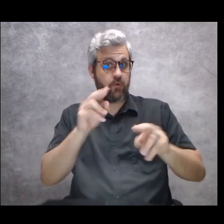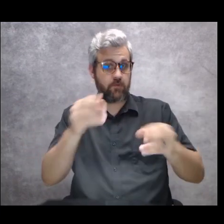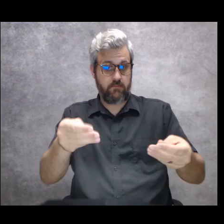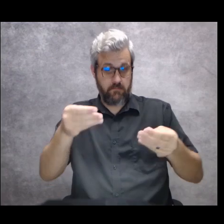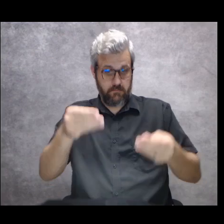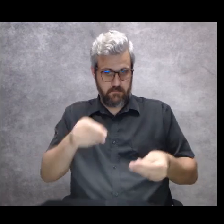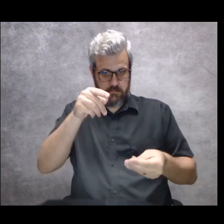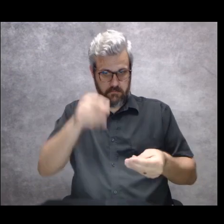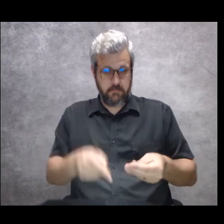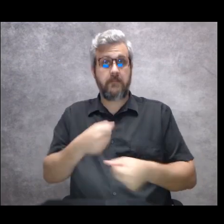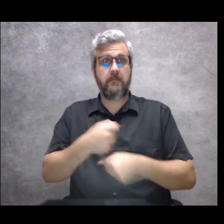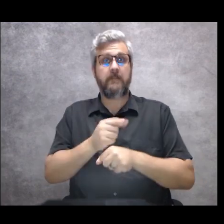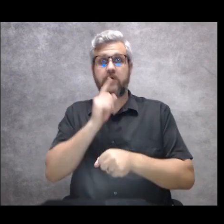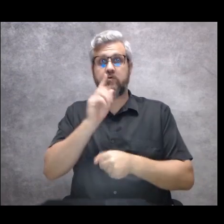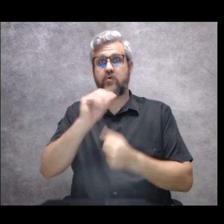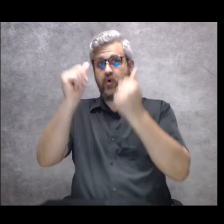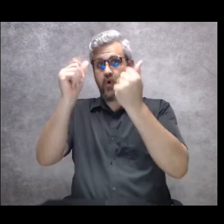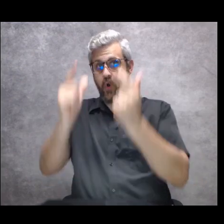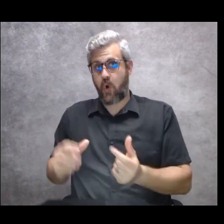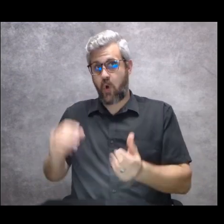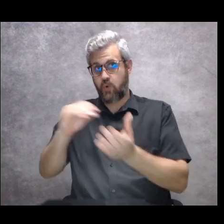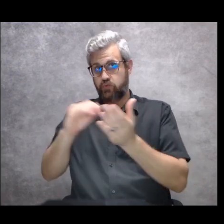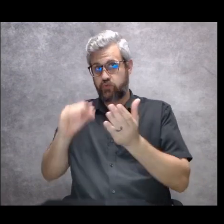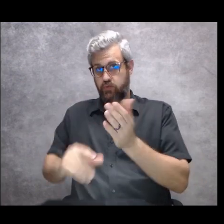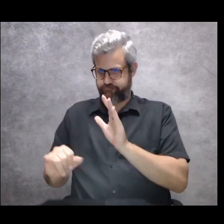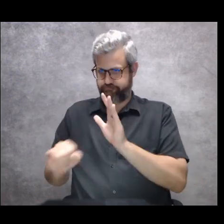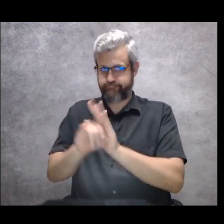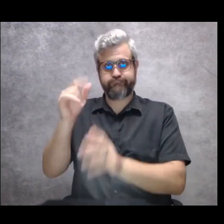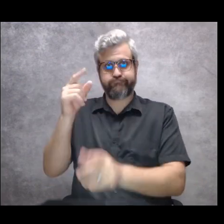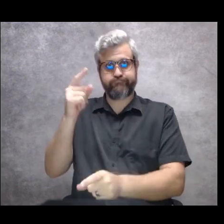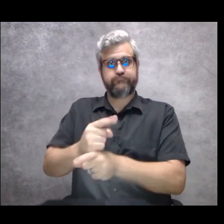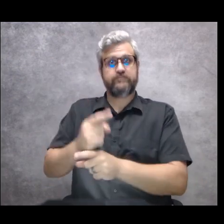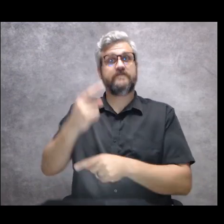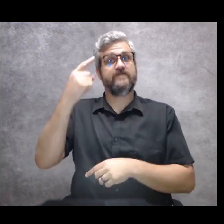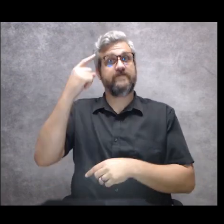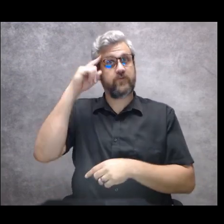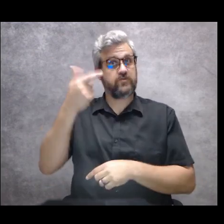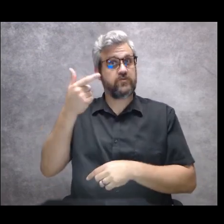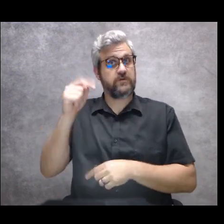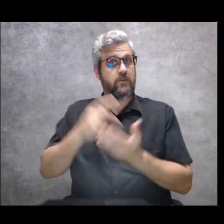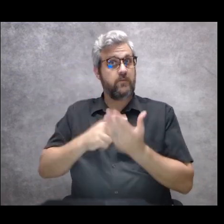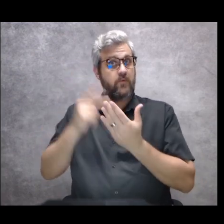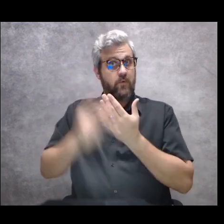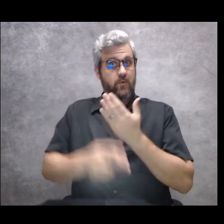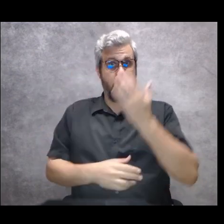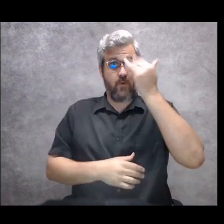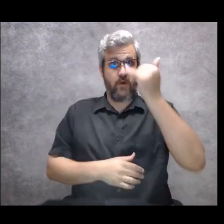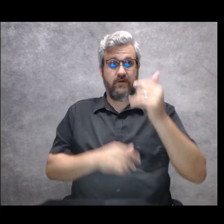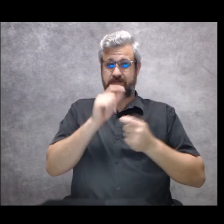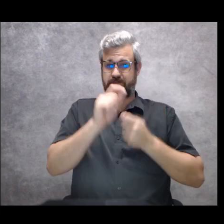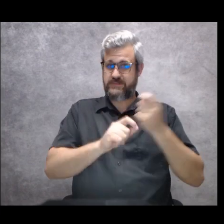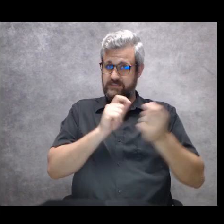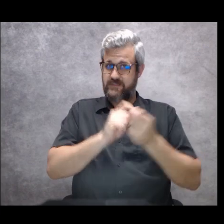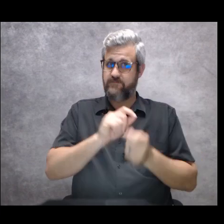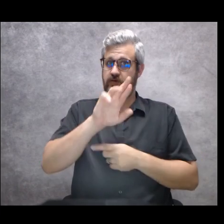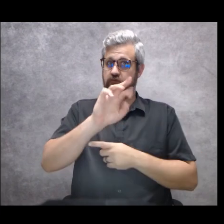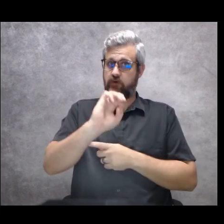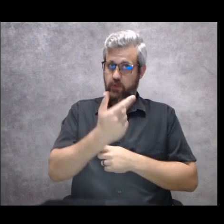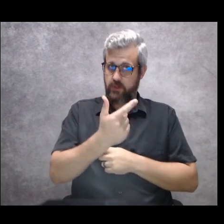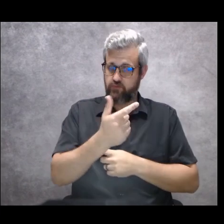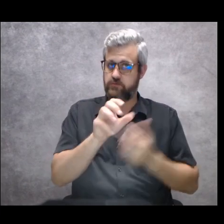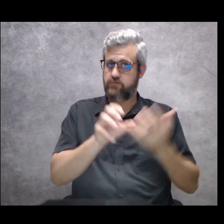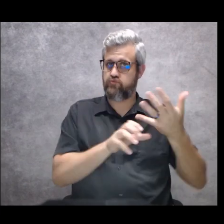all students have been correctly identified for the GT program since there are specific regulations and criteria.